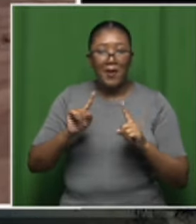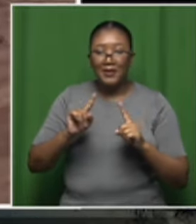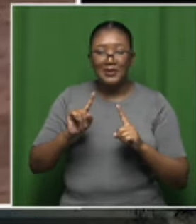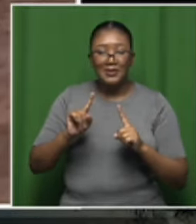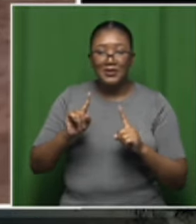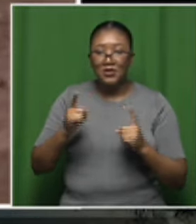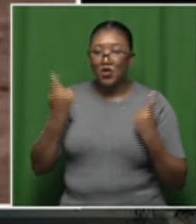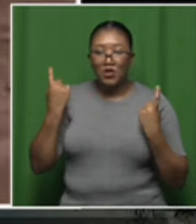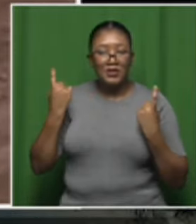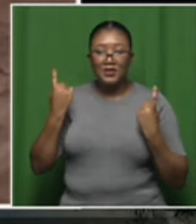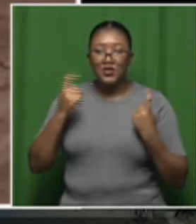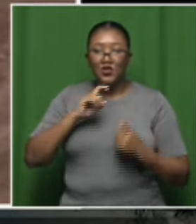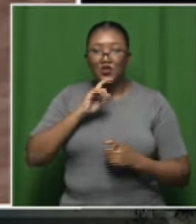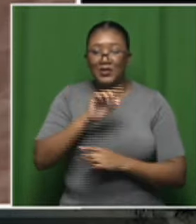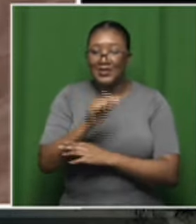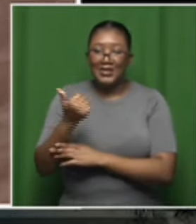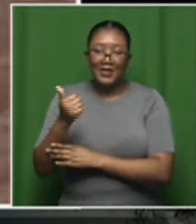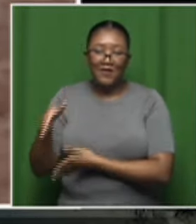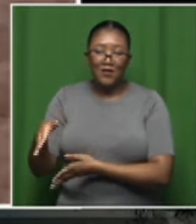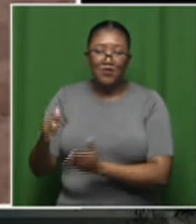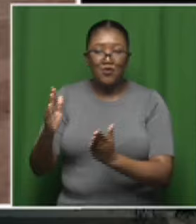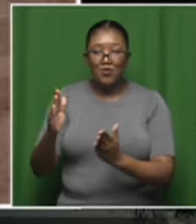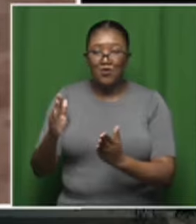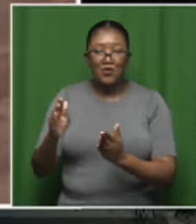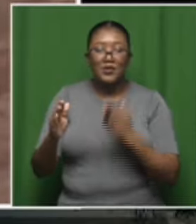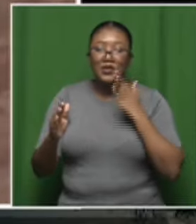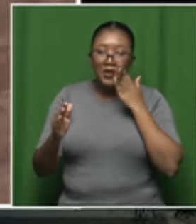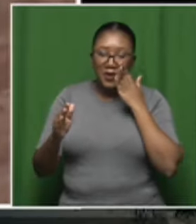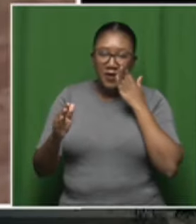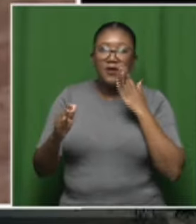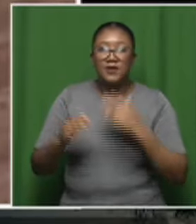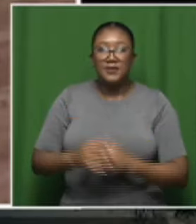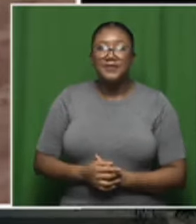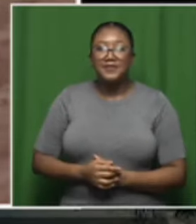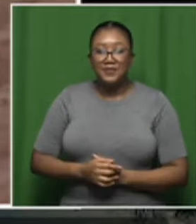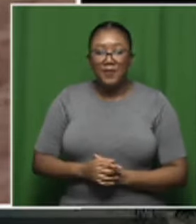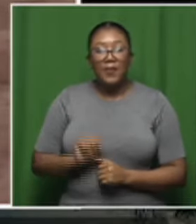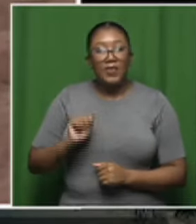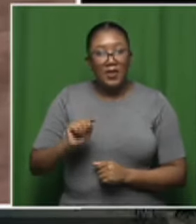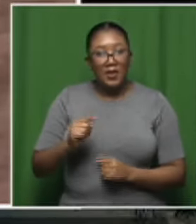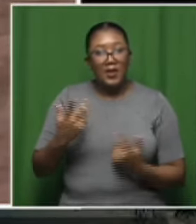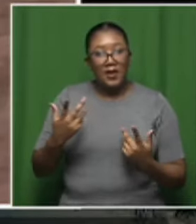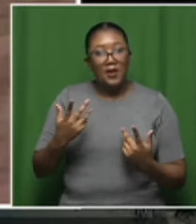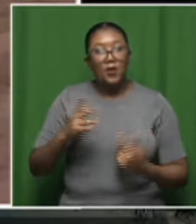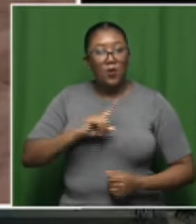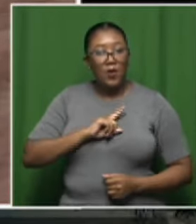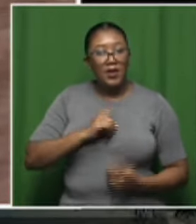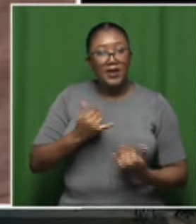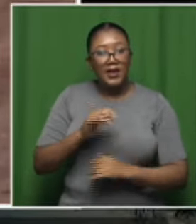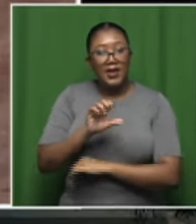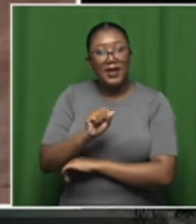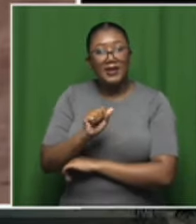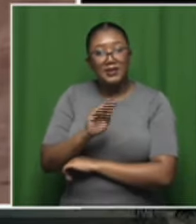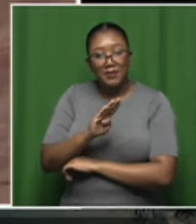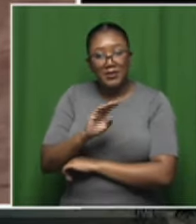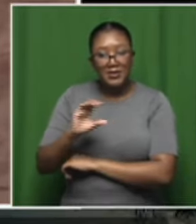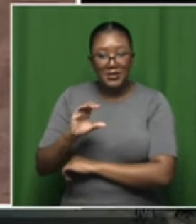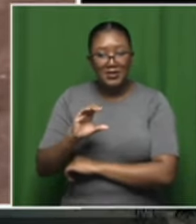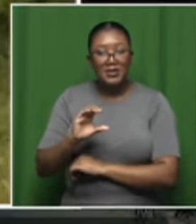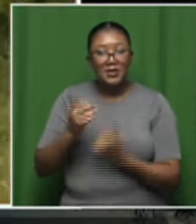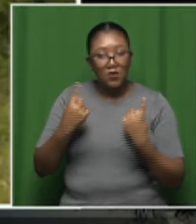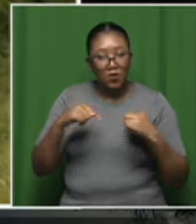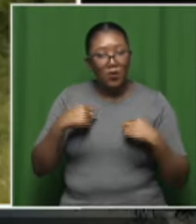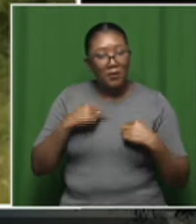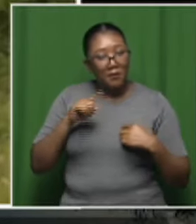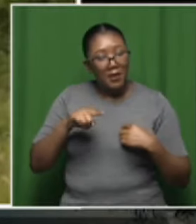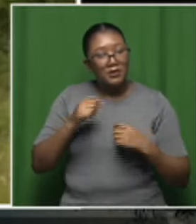that Rwanda would carry the story first. That is why SABC also, we made a